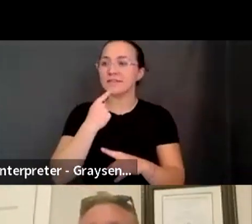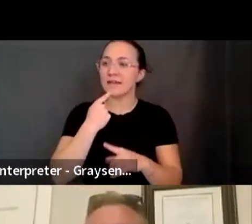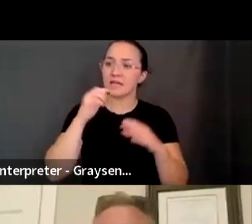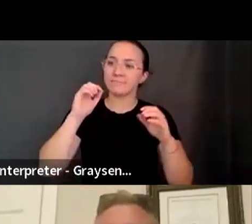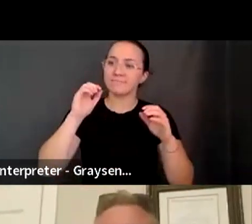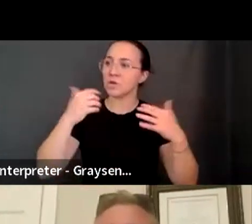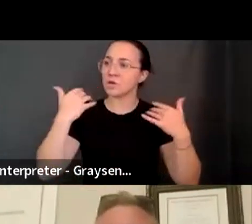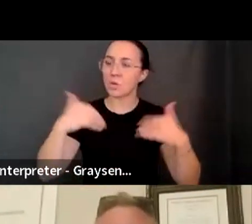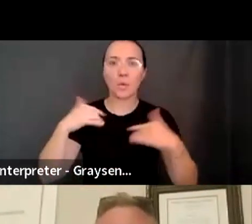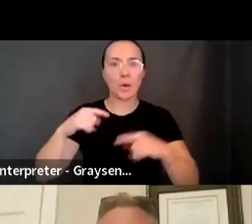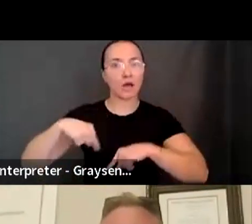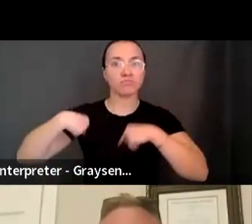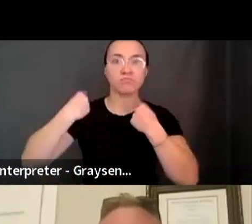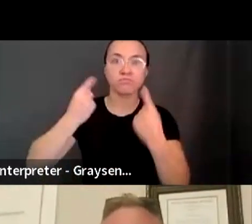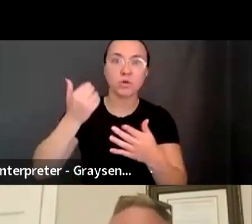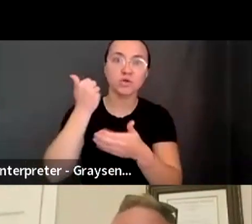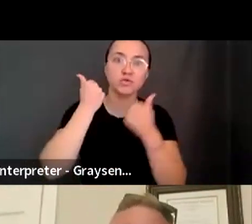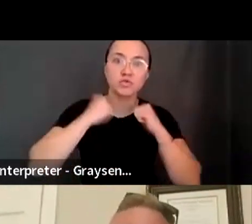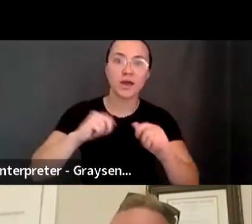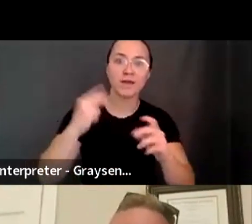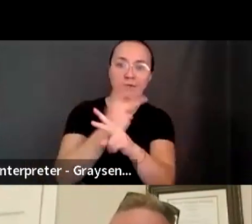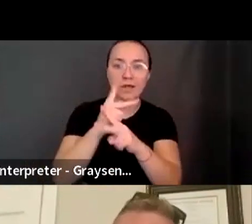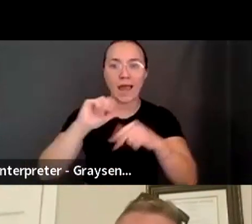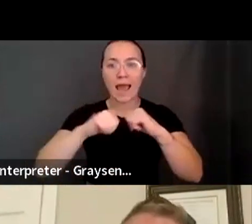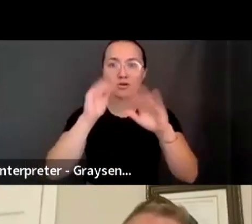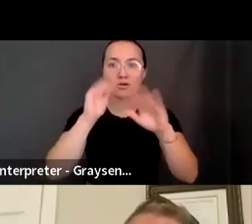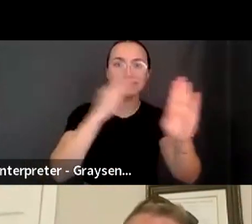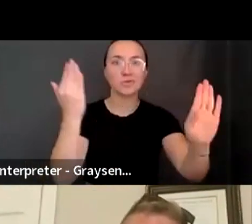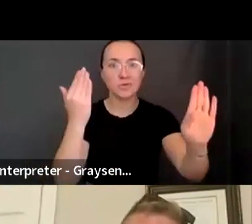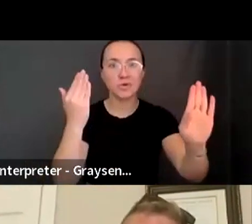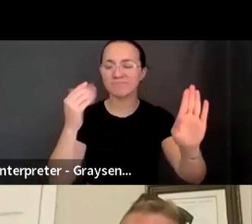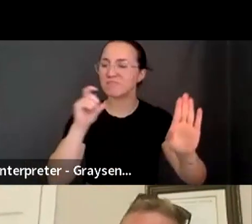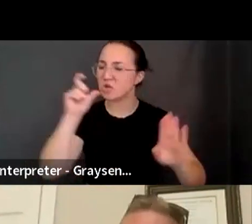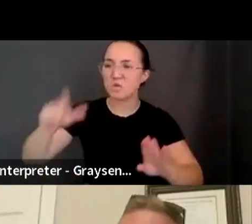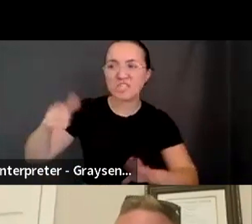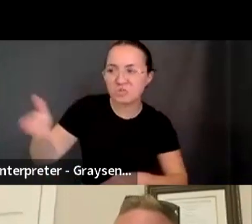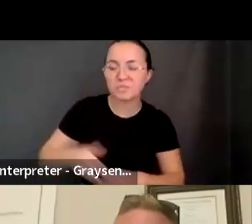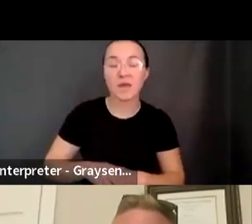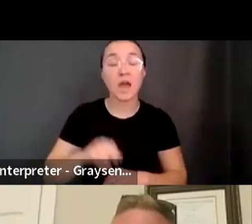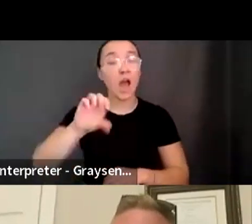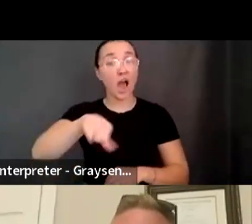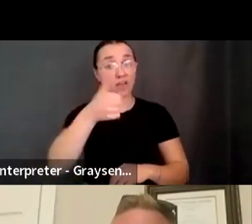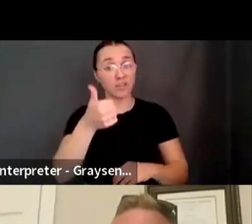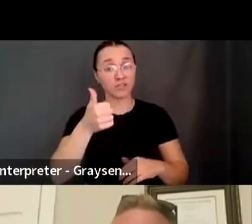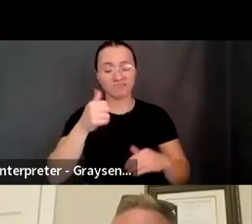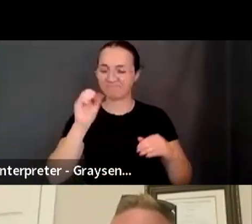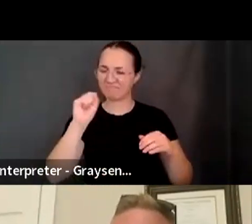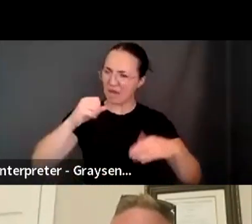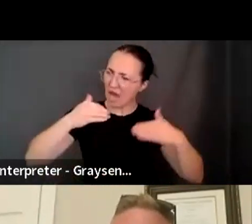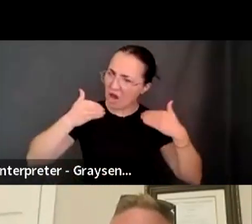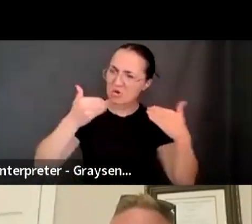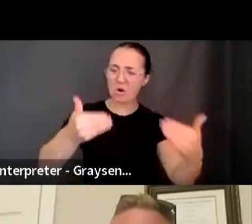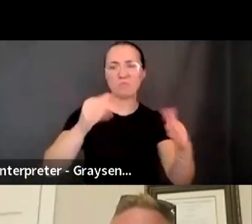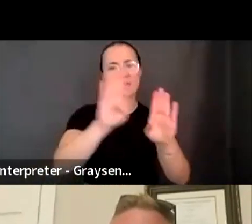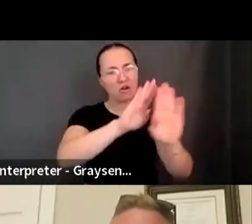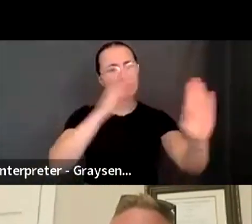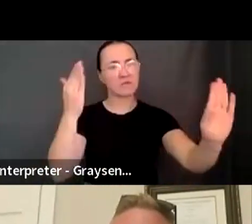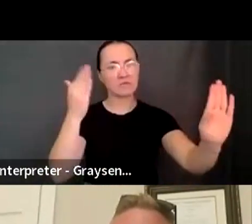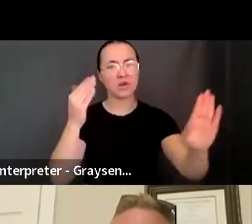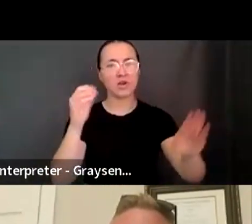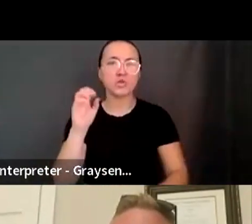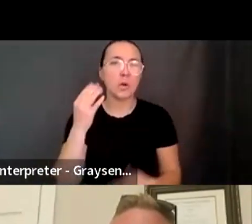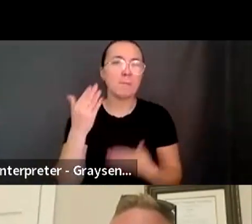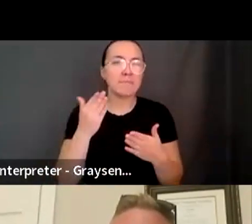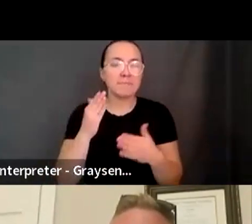you. Other people very much, you know, like, hey, great, open the door. So kind of get a sense of what the person wants rather than just